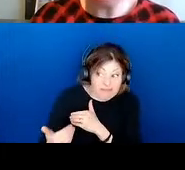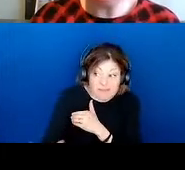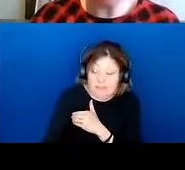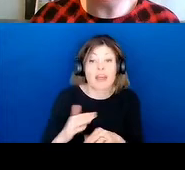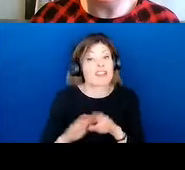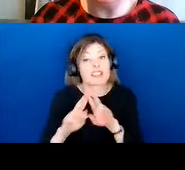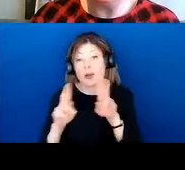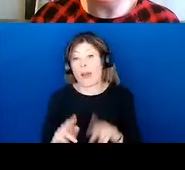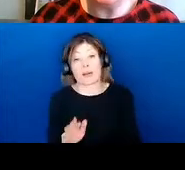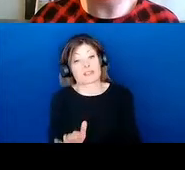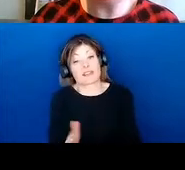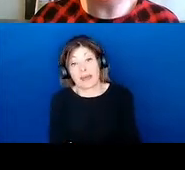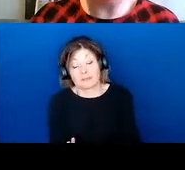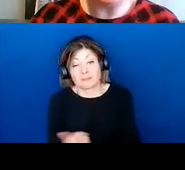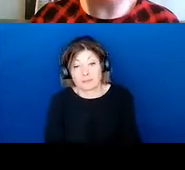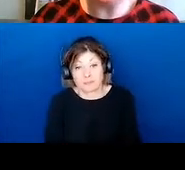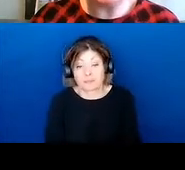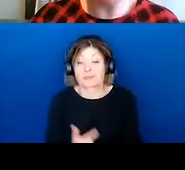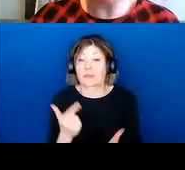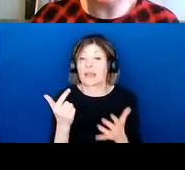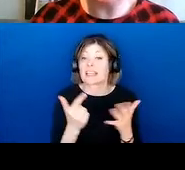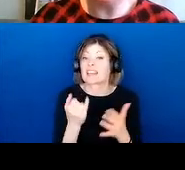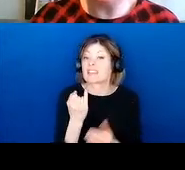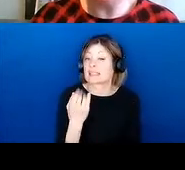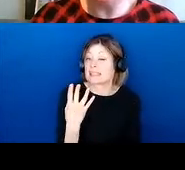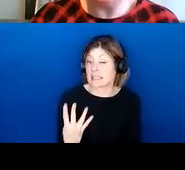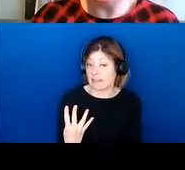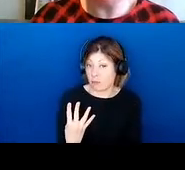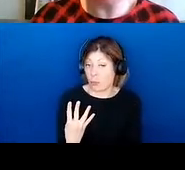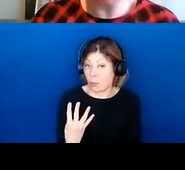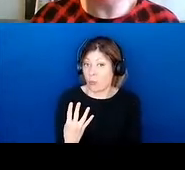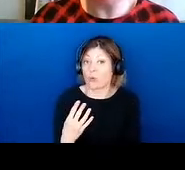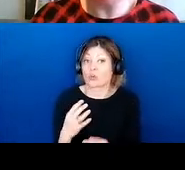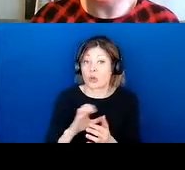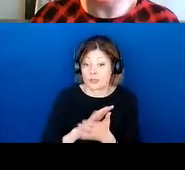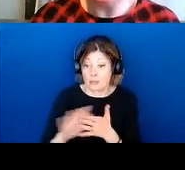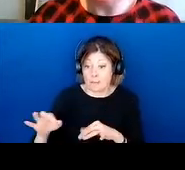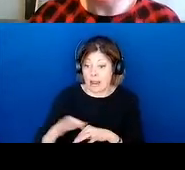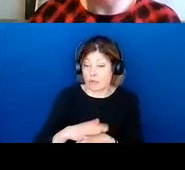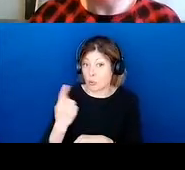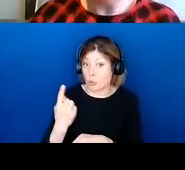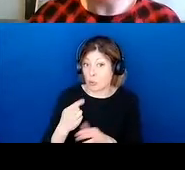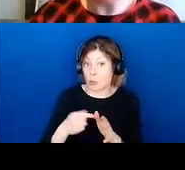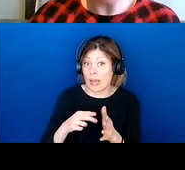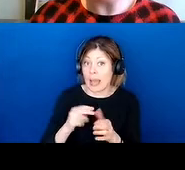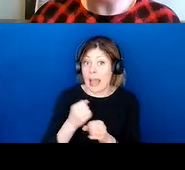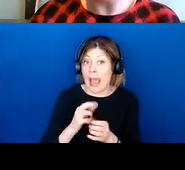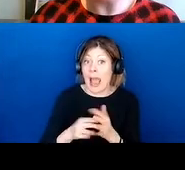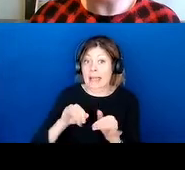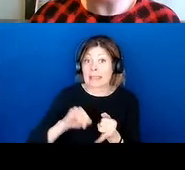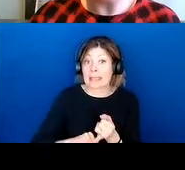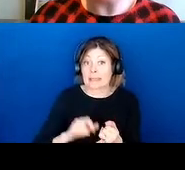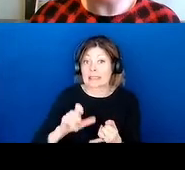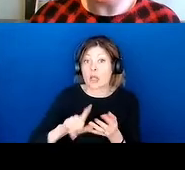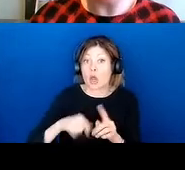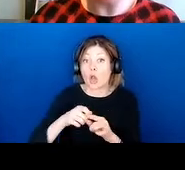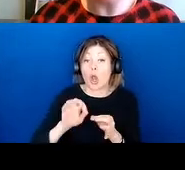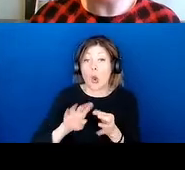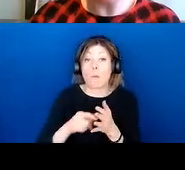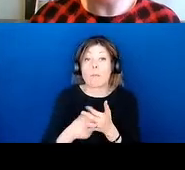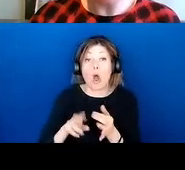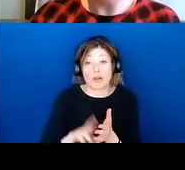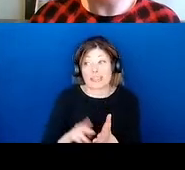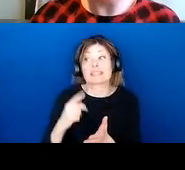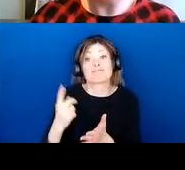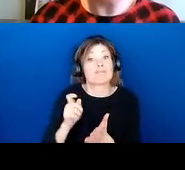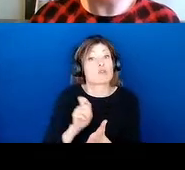By 1764, Hamilton had married Agnes Coburn and wrote, "I find the sweets of domestic